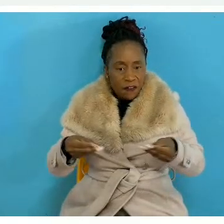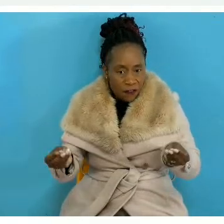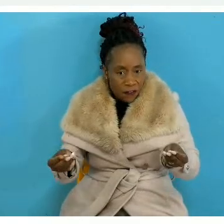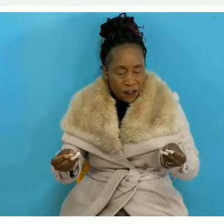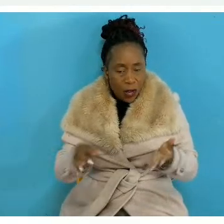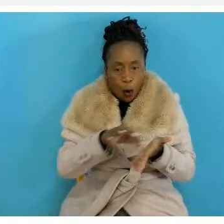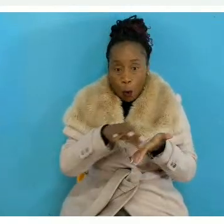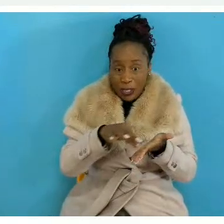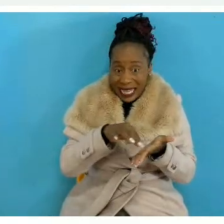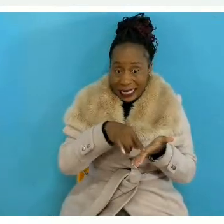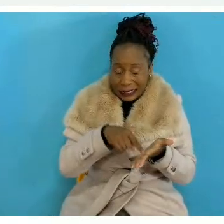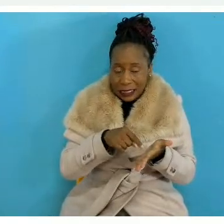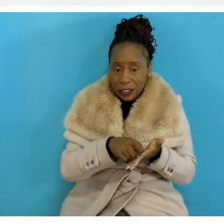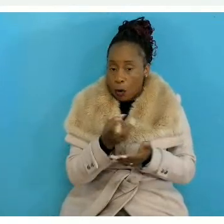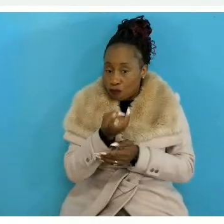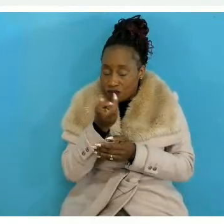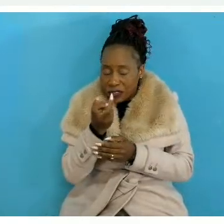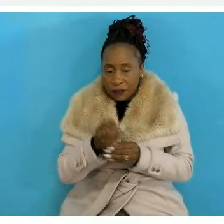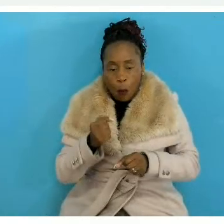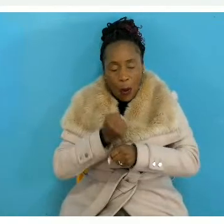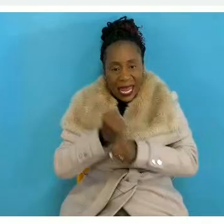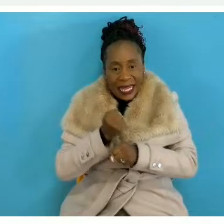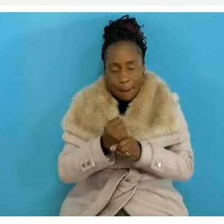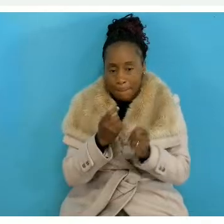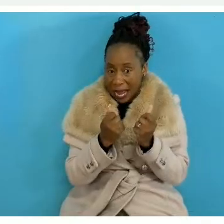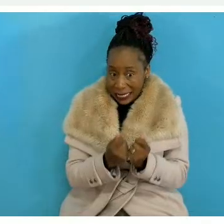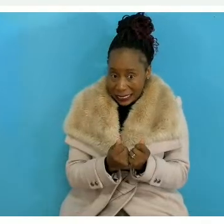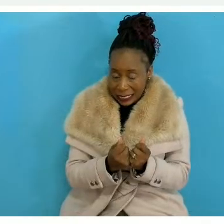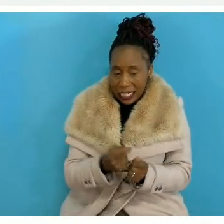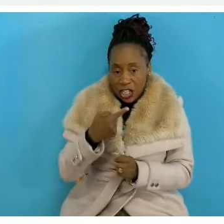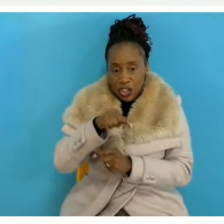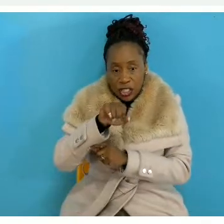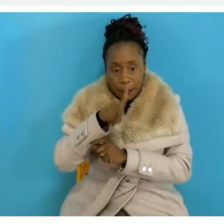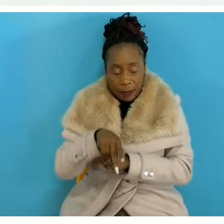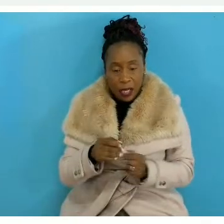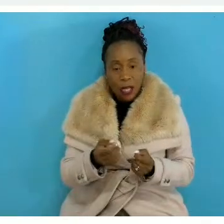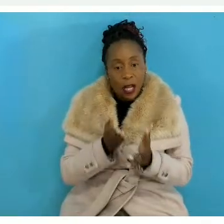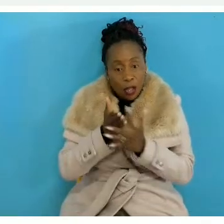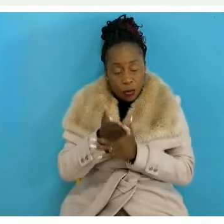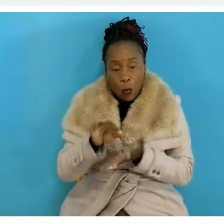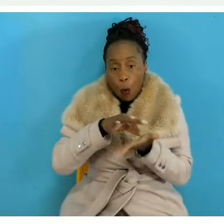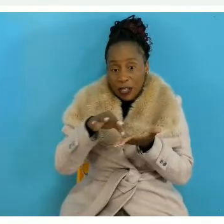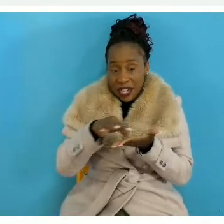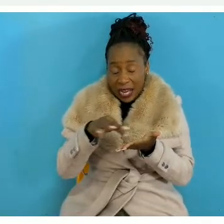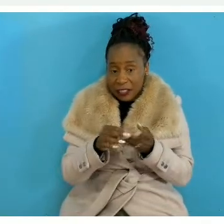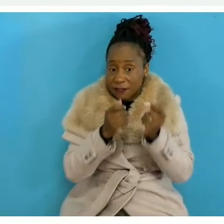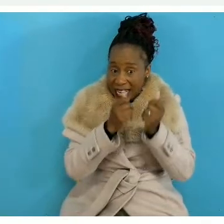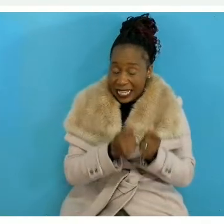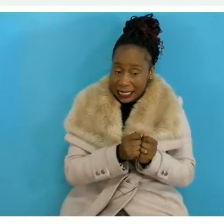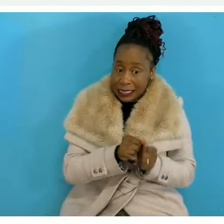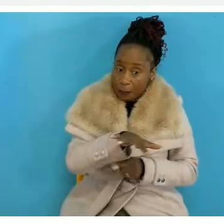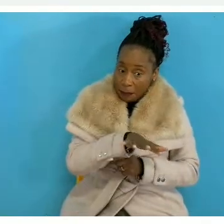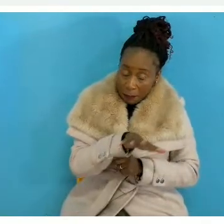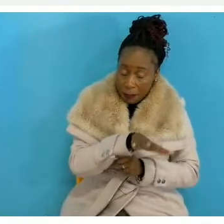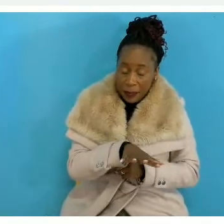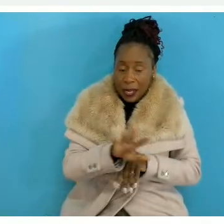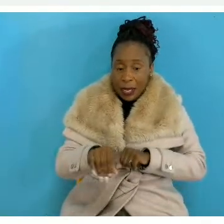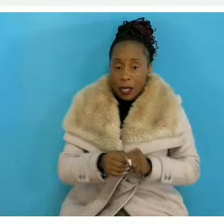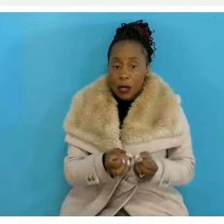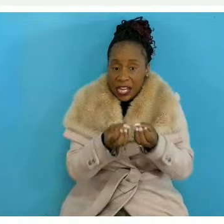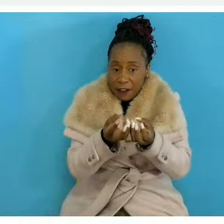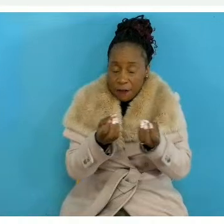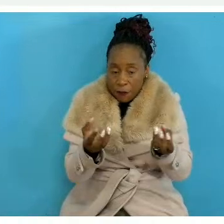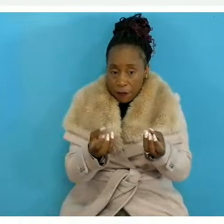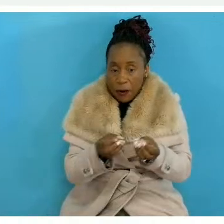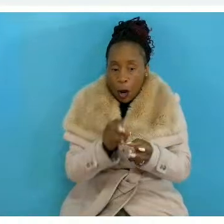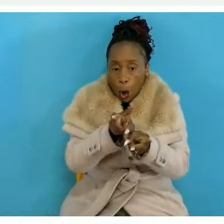looking for a working capital, GEP through their contract finance facility, we can be able to provide